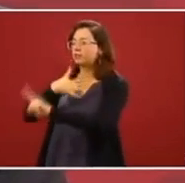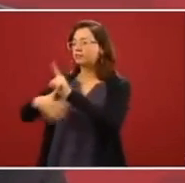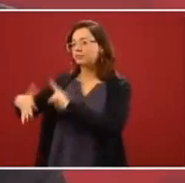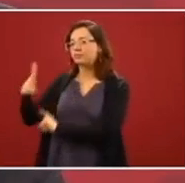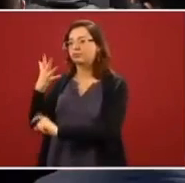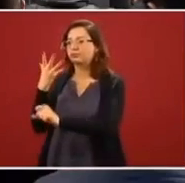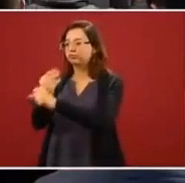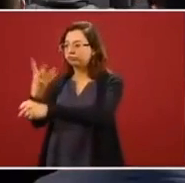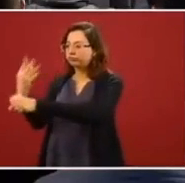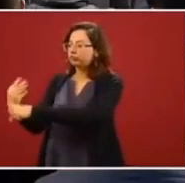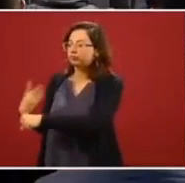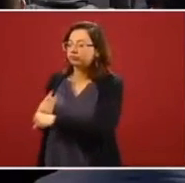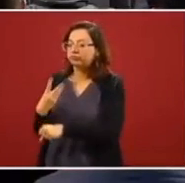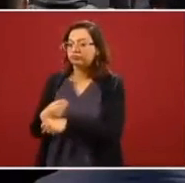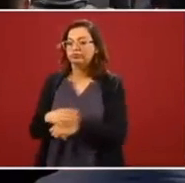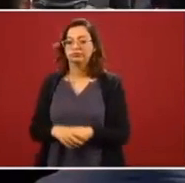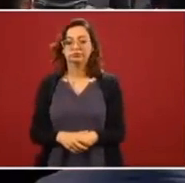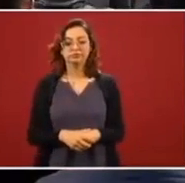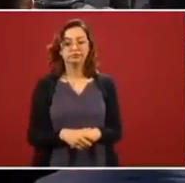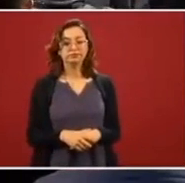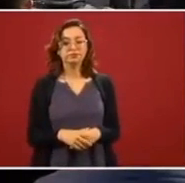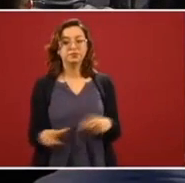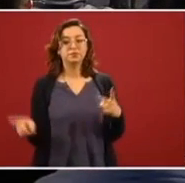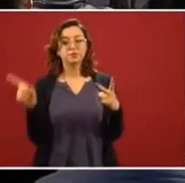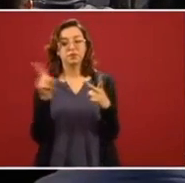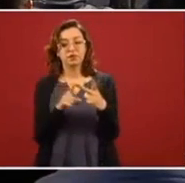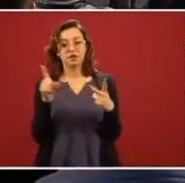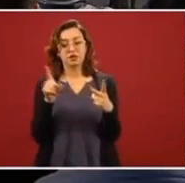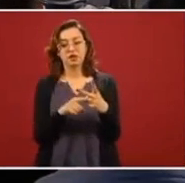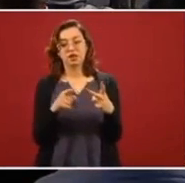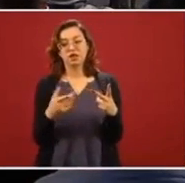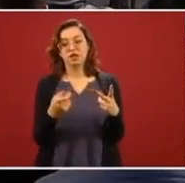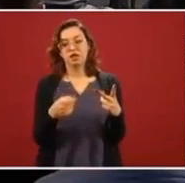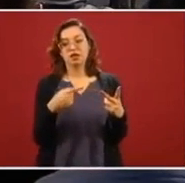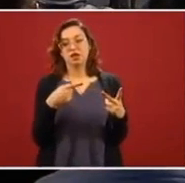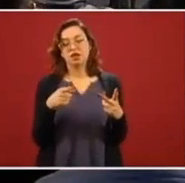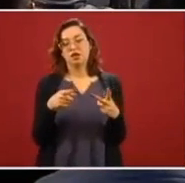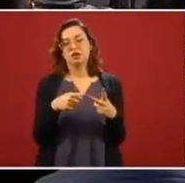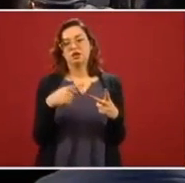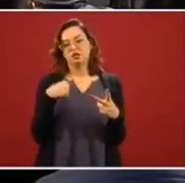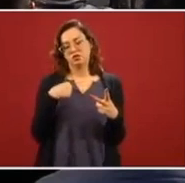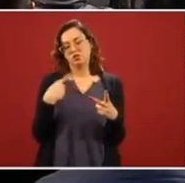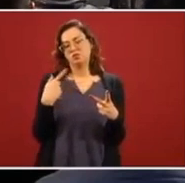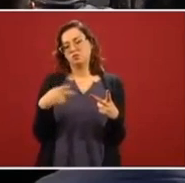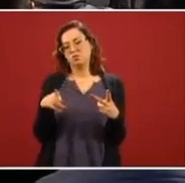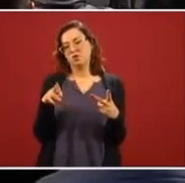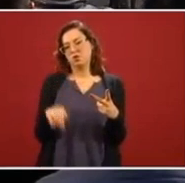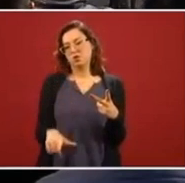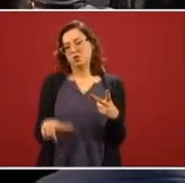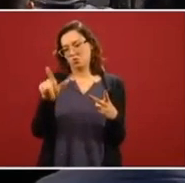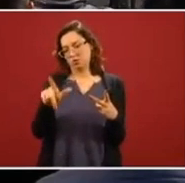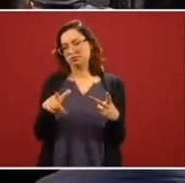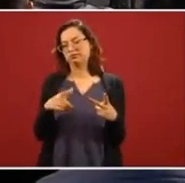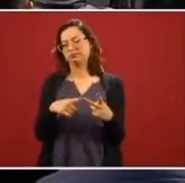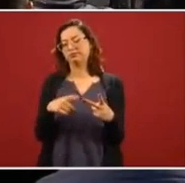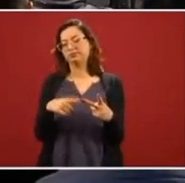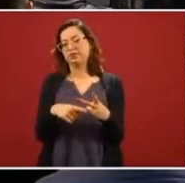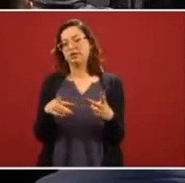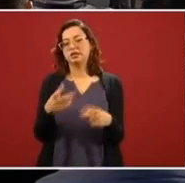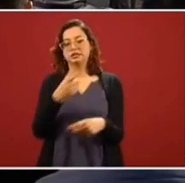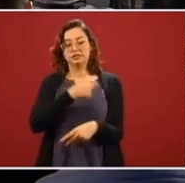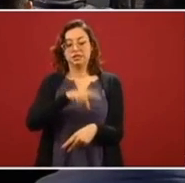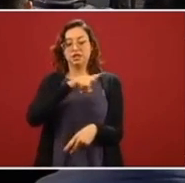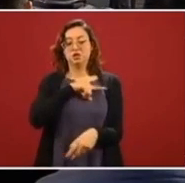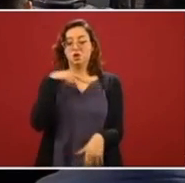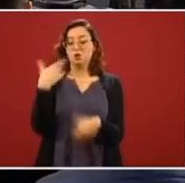básicamente. basically. Segunda pregunta, no, Paul Velázquez de Ni Uno Más, ni un corrupto más en gobierno. El segundo tema va en salud. El próximo